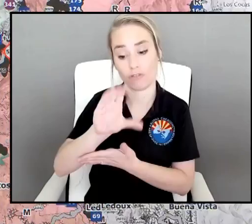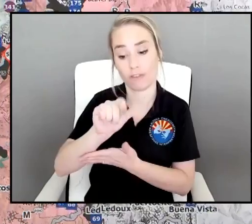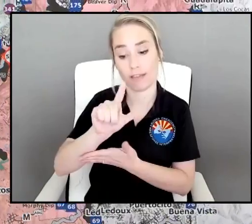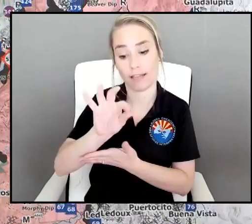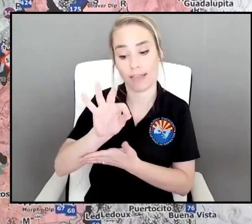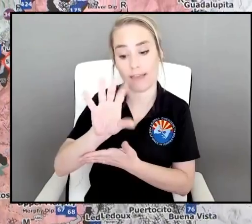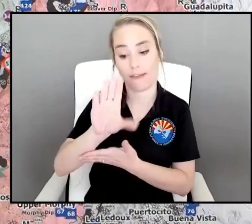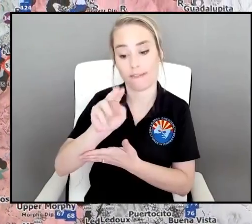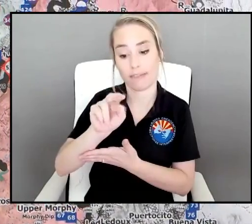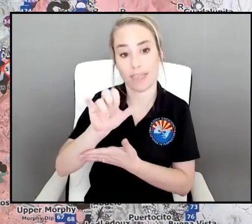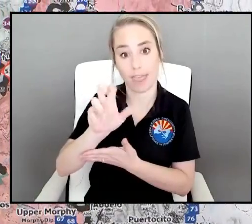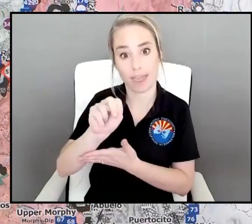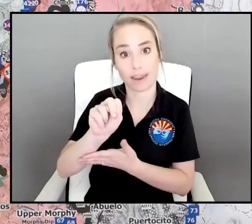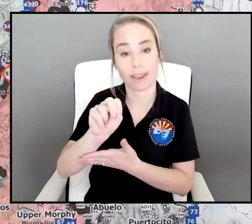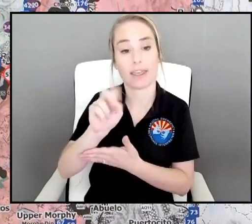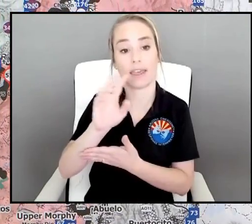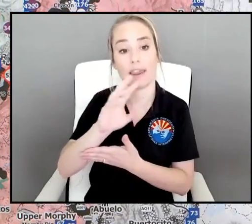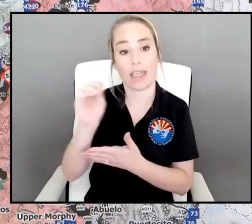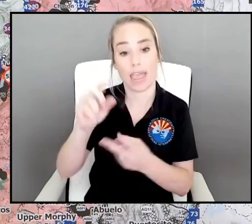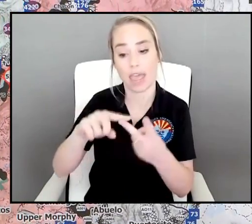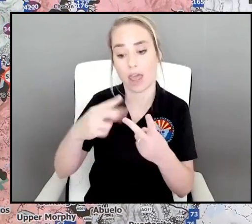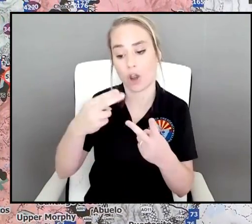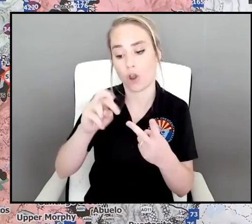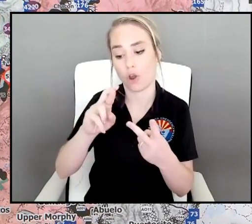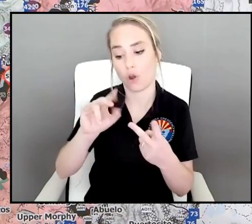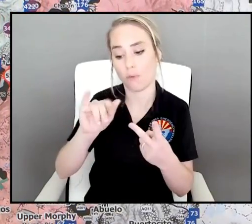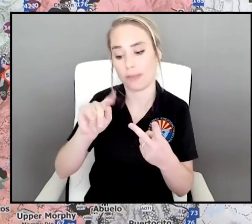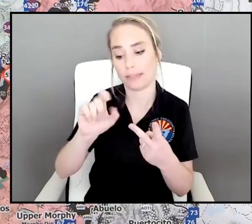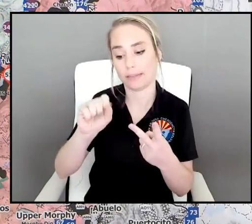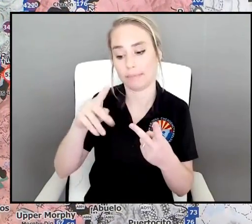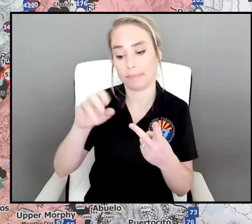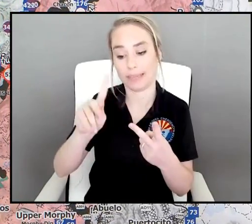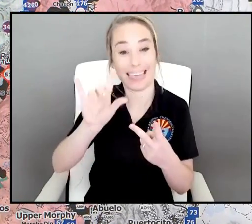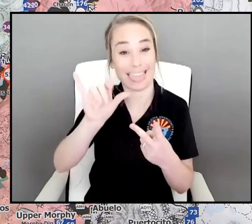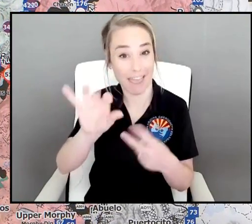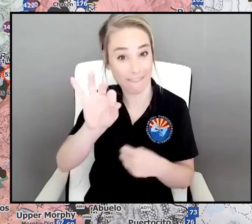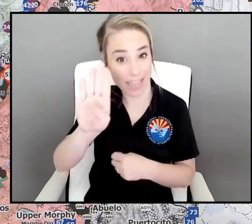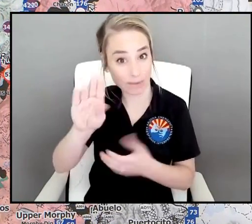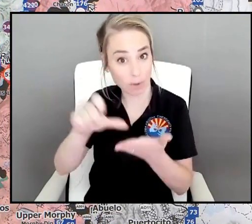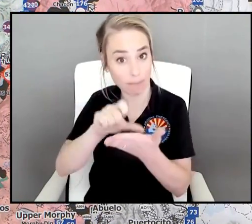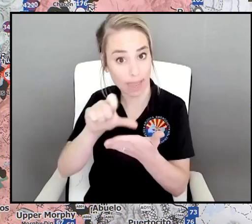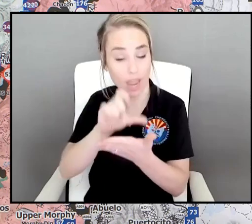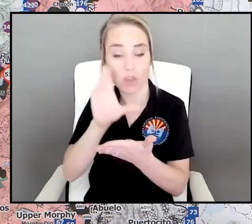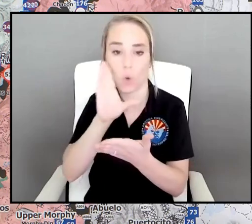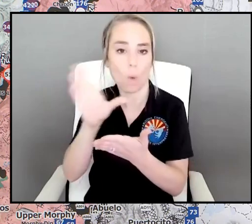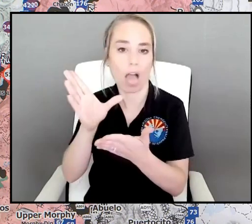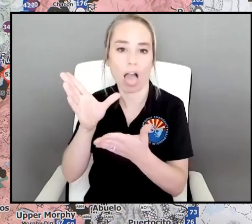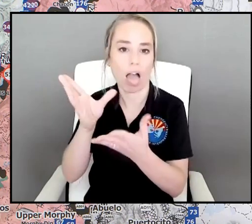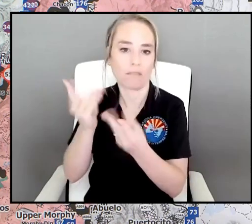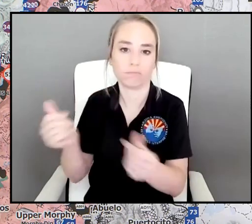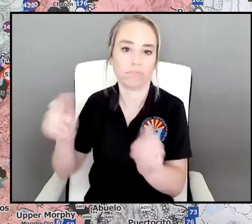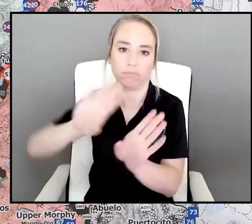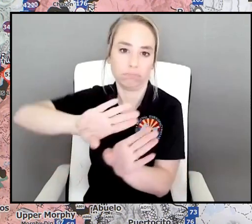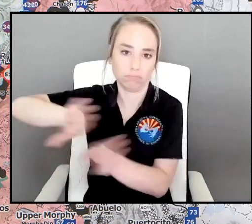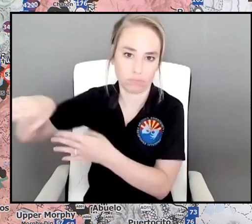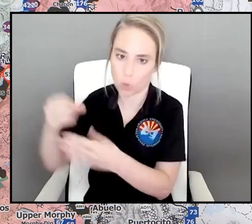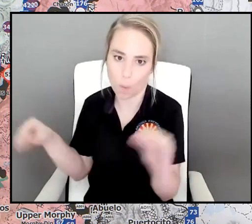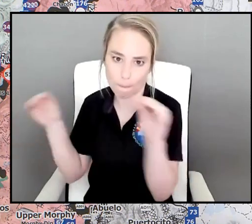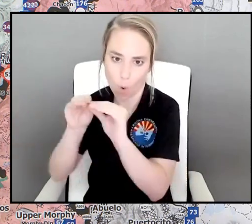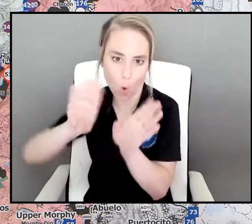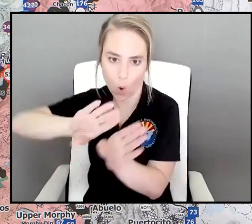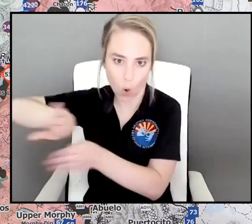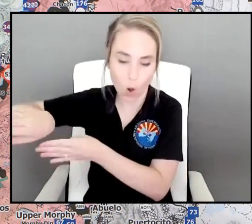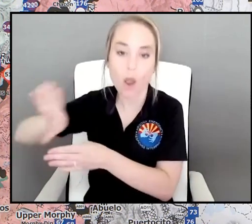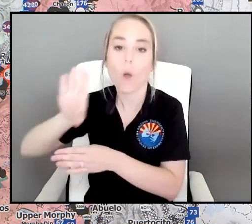and Hermits Peak Facebook page. That's going to be going away. So now they're going to be moving that to the Santa Fe National